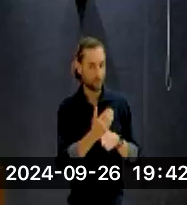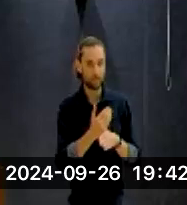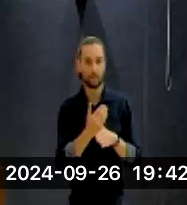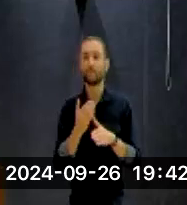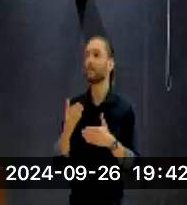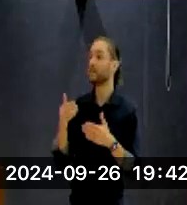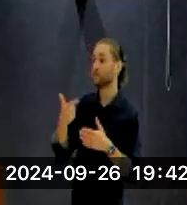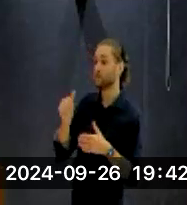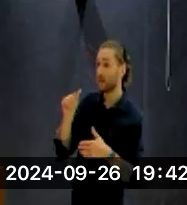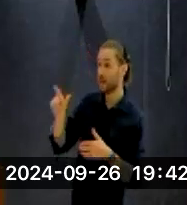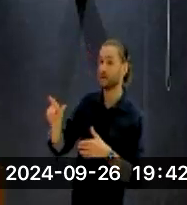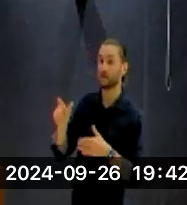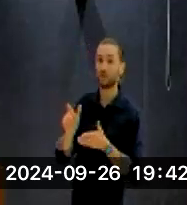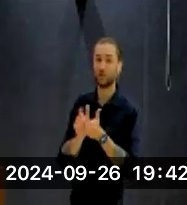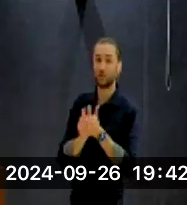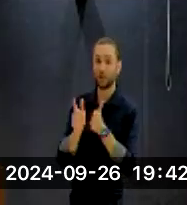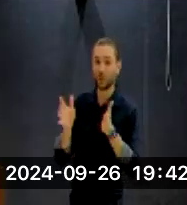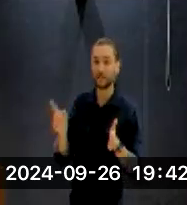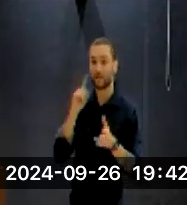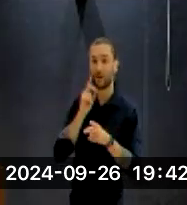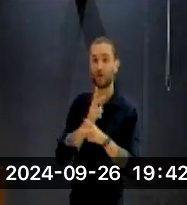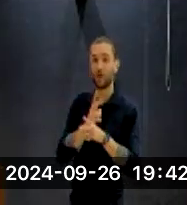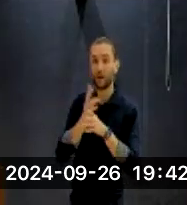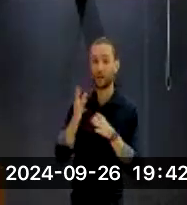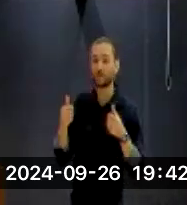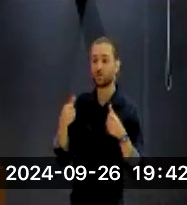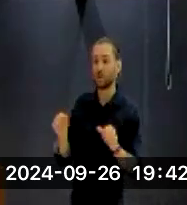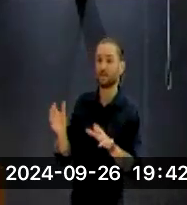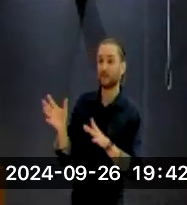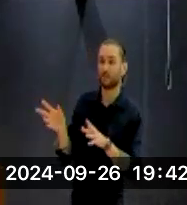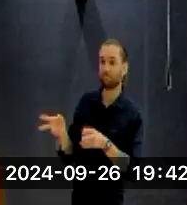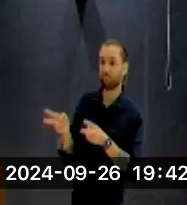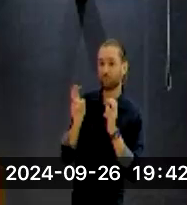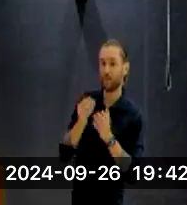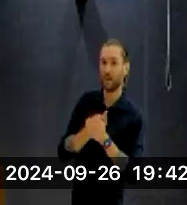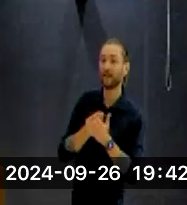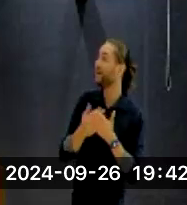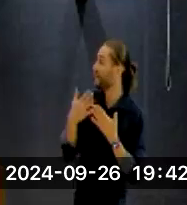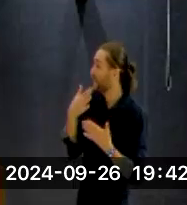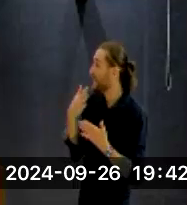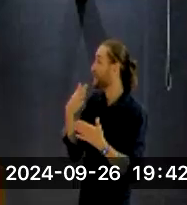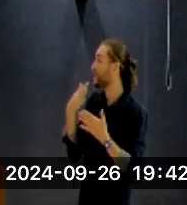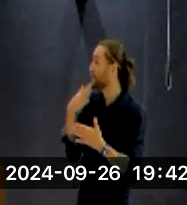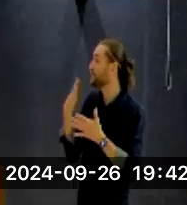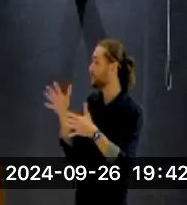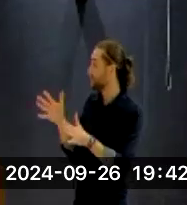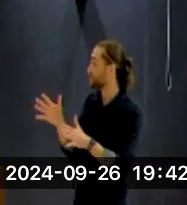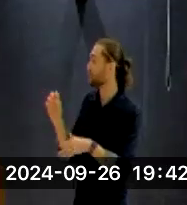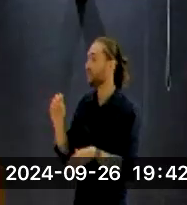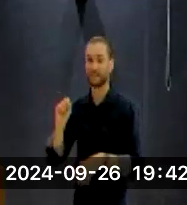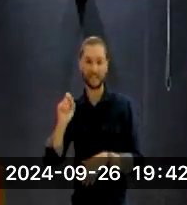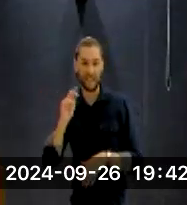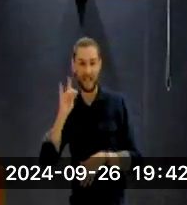attorneys for the guardians, they're trying to get your money. I'll leave you with resources because I can go. Thank you. Yeah. Sandy, we're going to